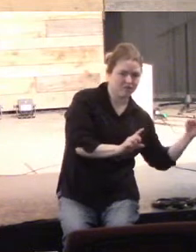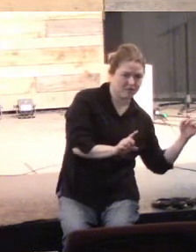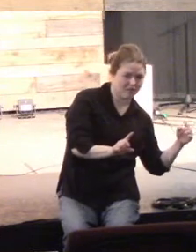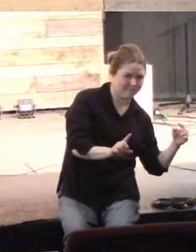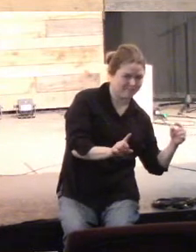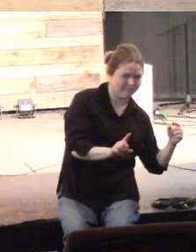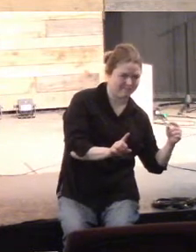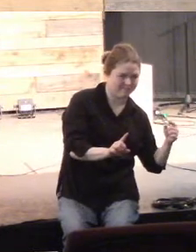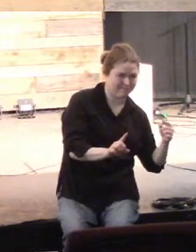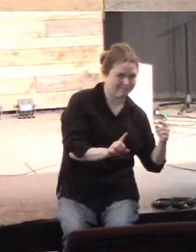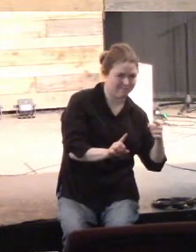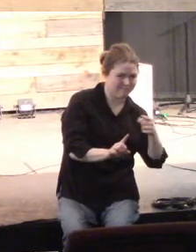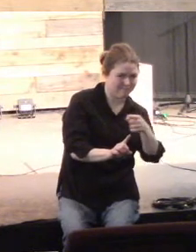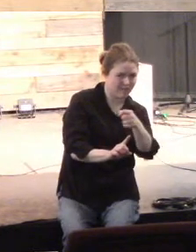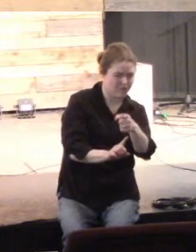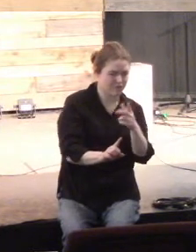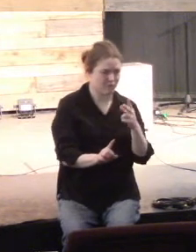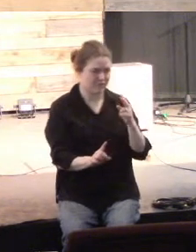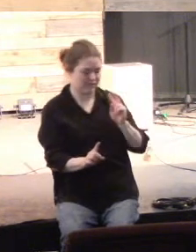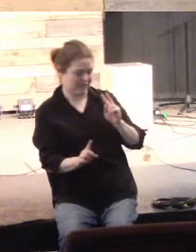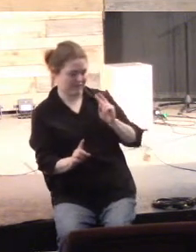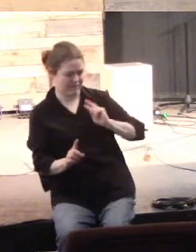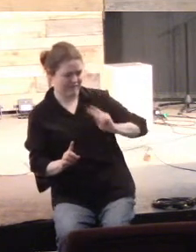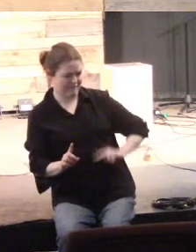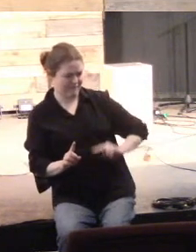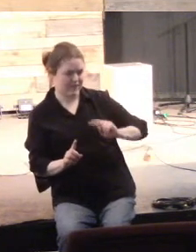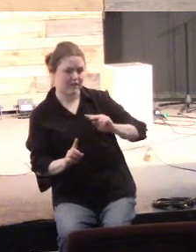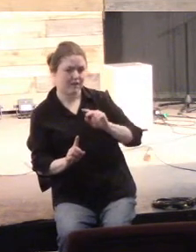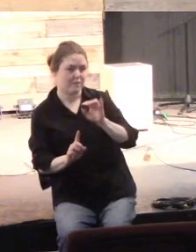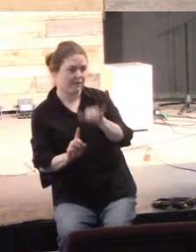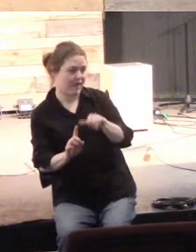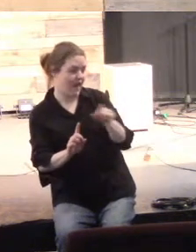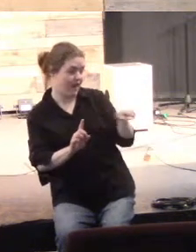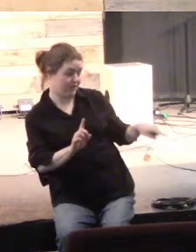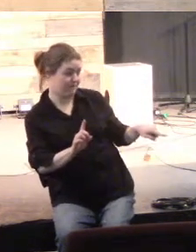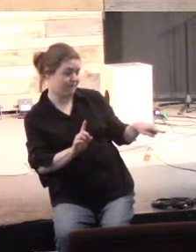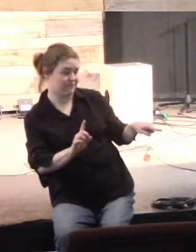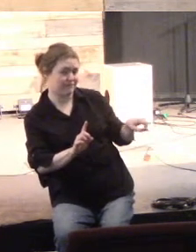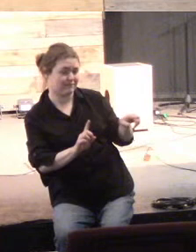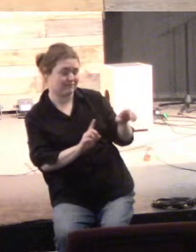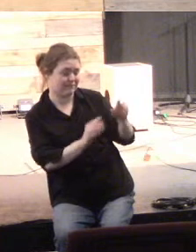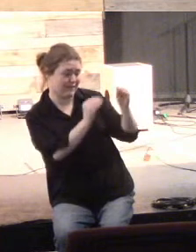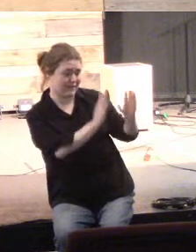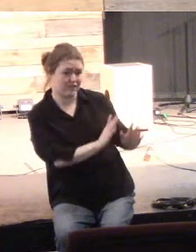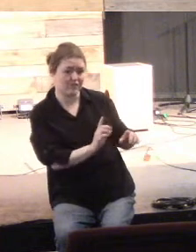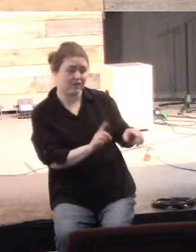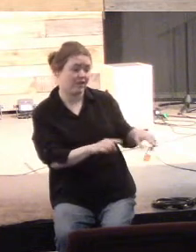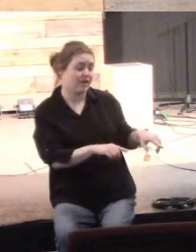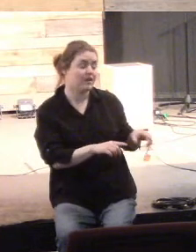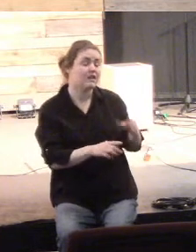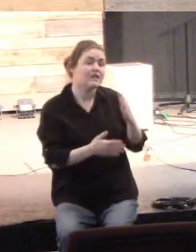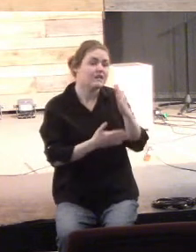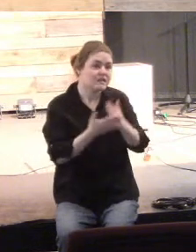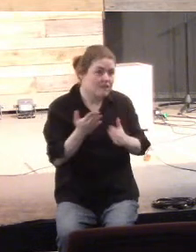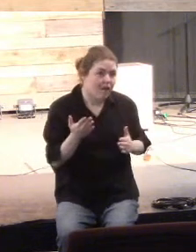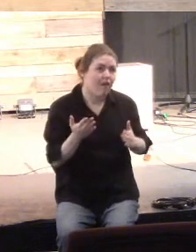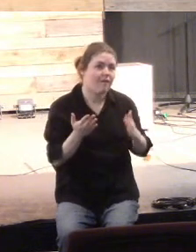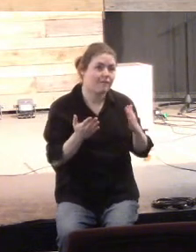woman was actually a victim of one of those lawyers or one of those teachers of the law and was pointing it out. And some of the expert or